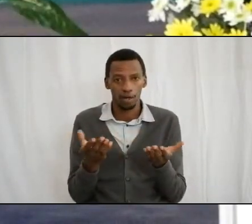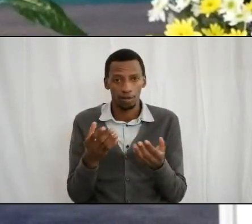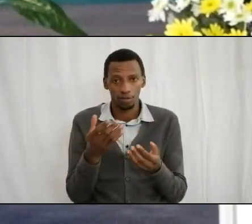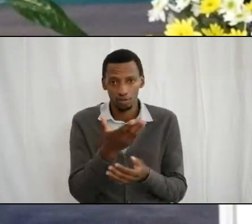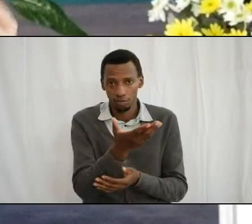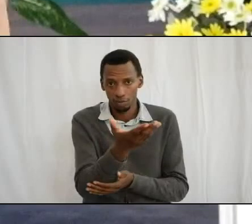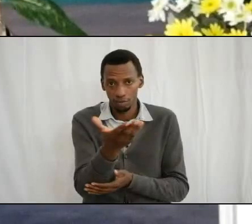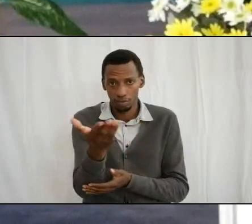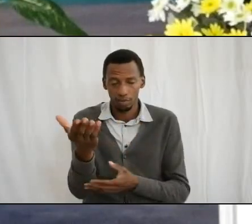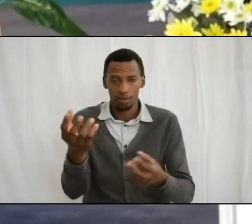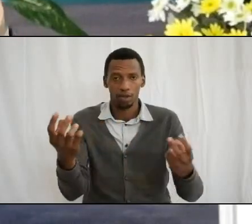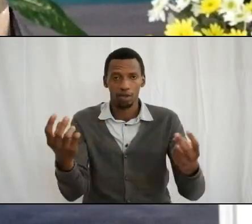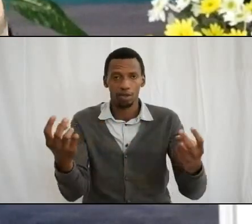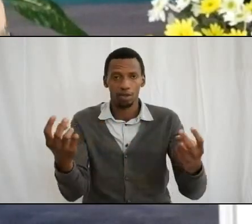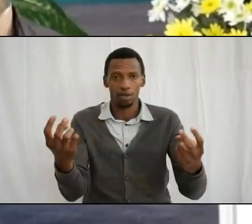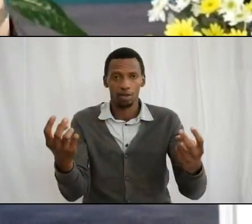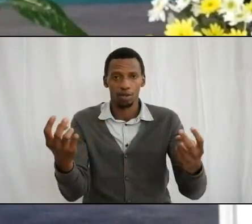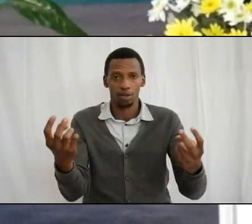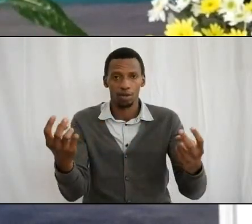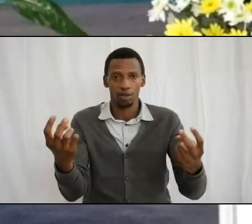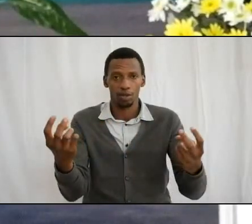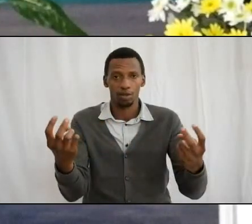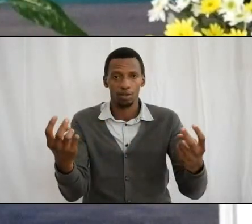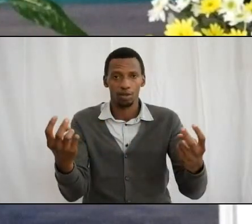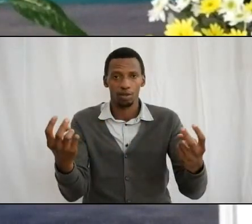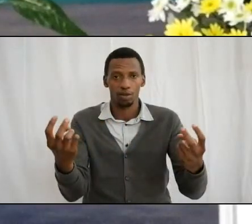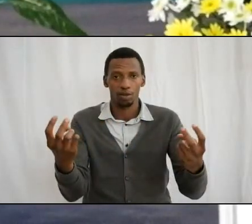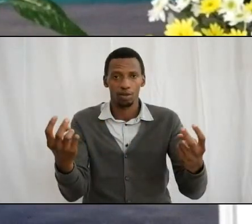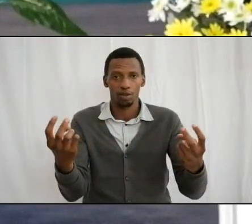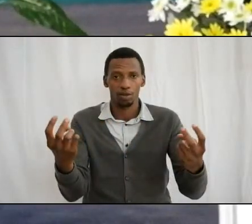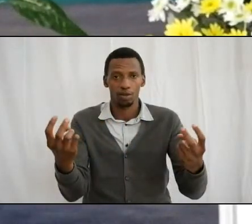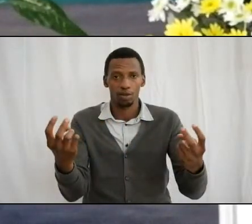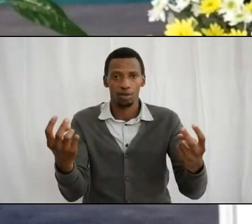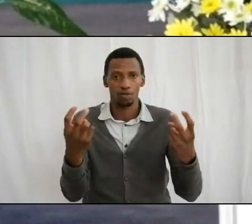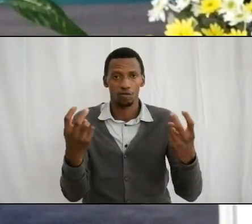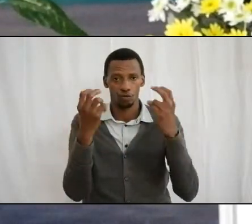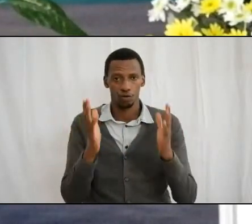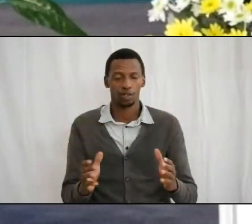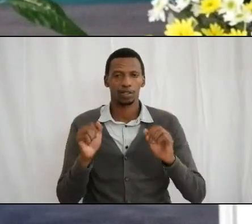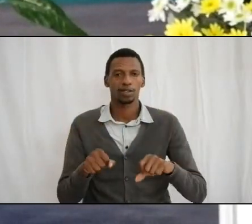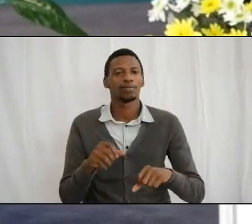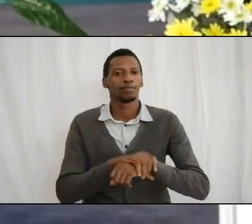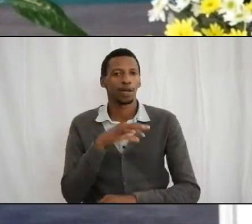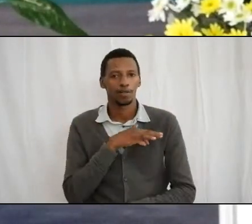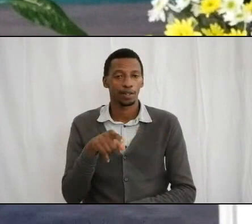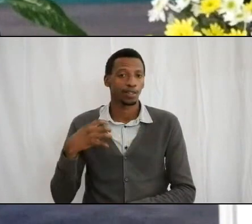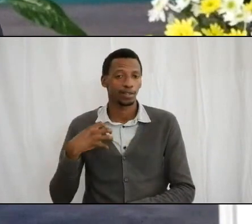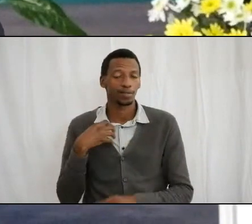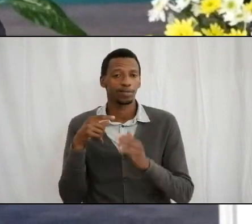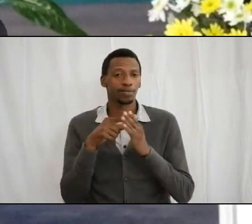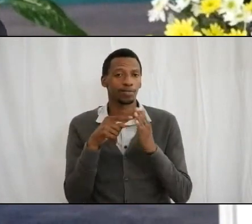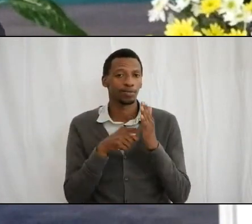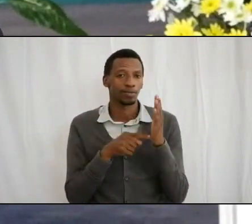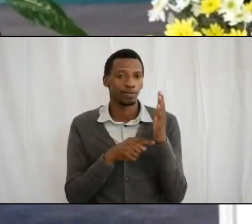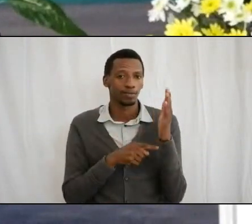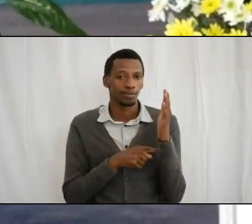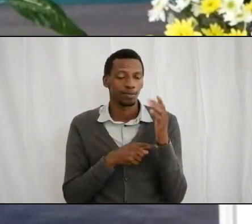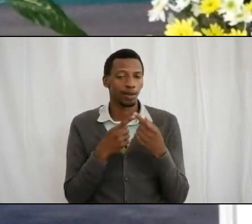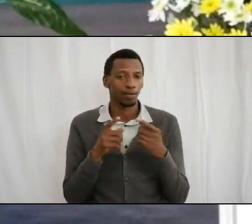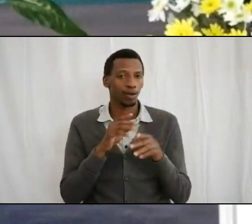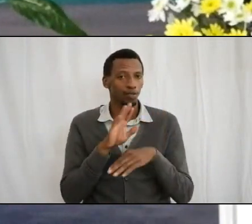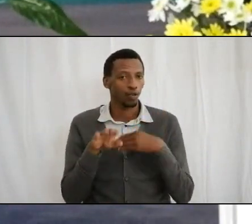take advantage of this incredibly rich content. But it's all the unspectacular